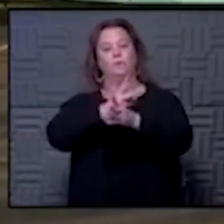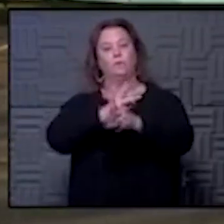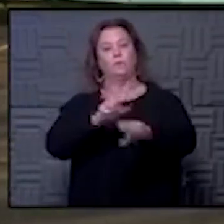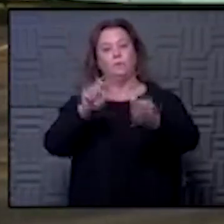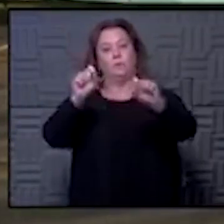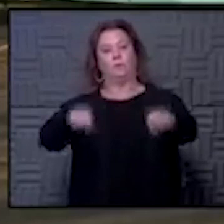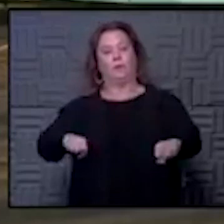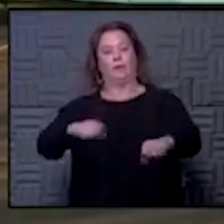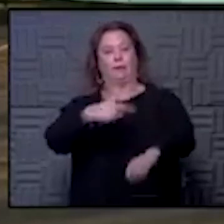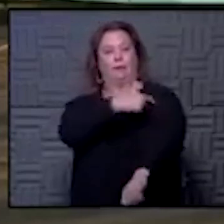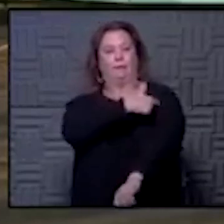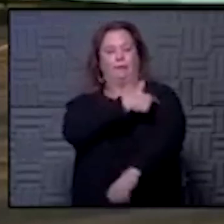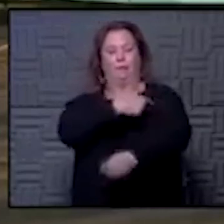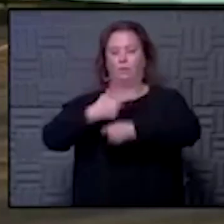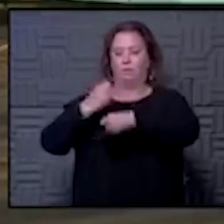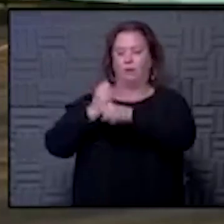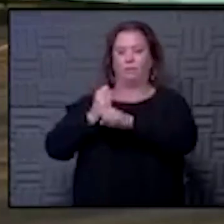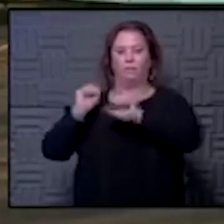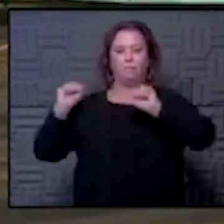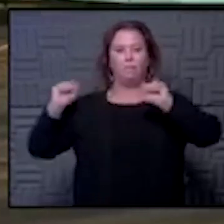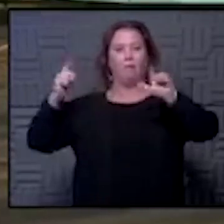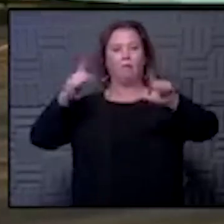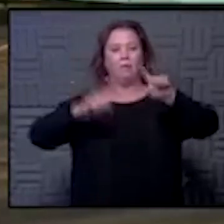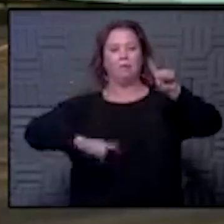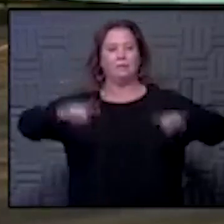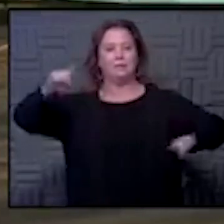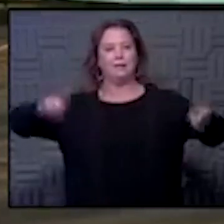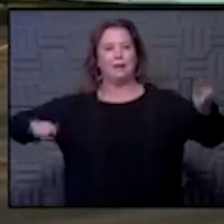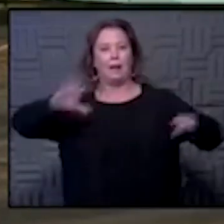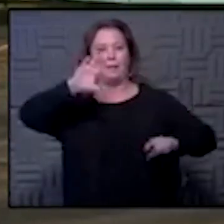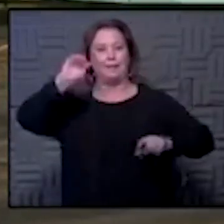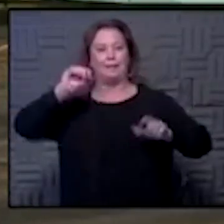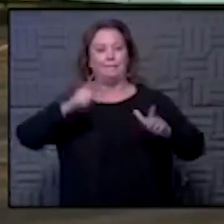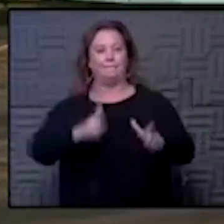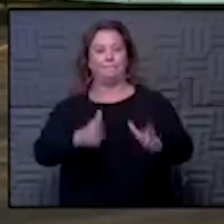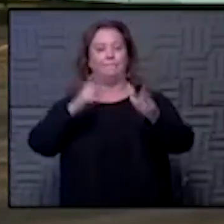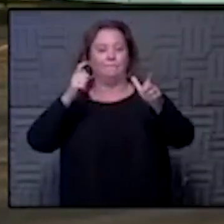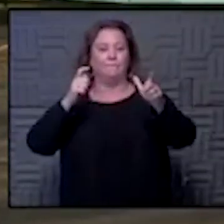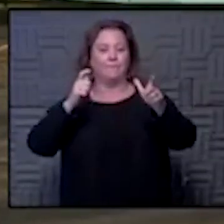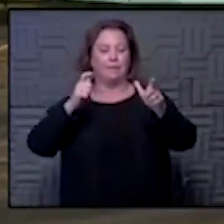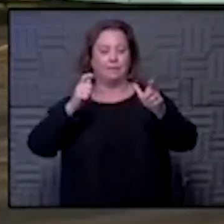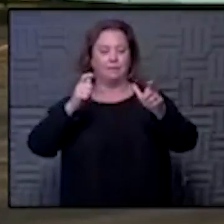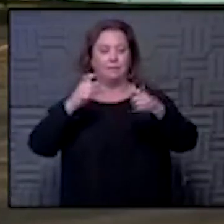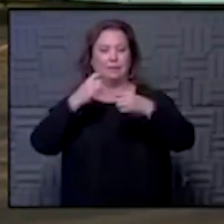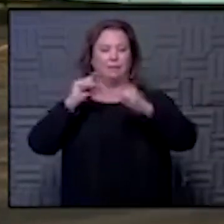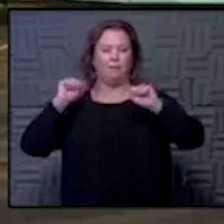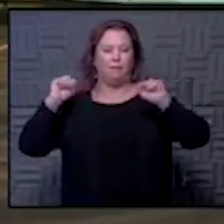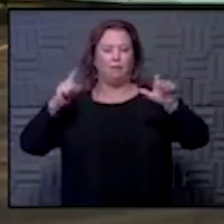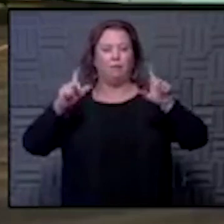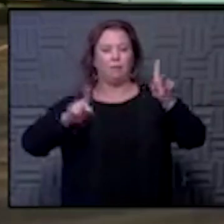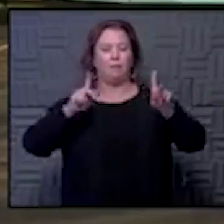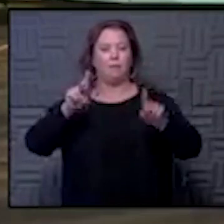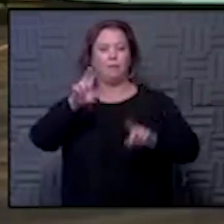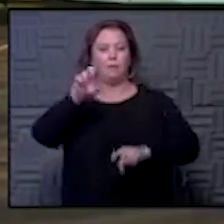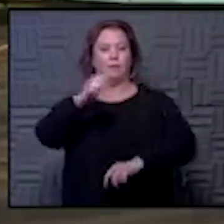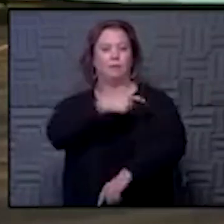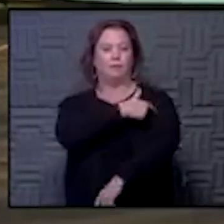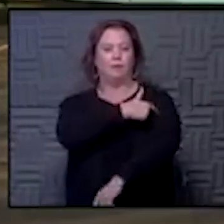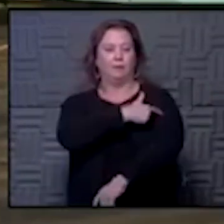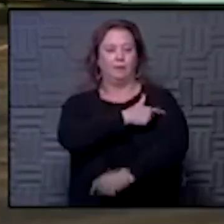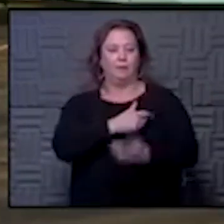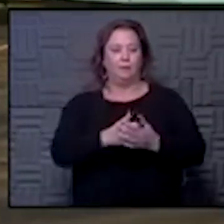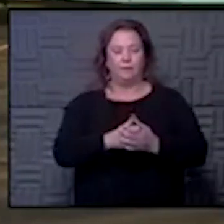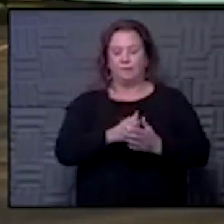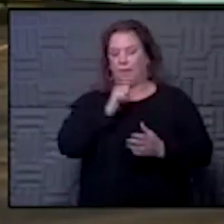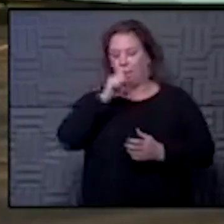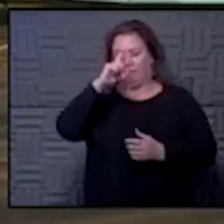get vaccine manufactured from all these different companies faster to get everybody in the United States immunized. I do not think